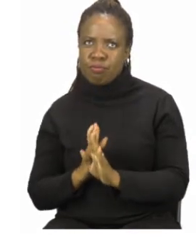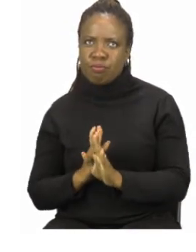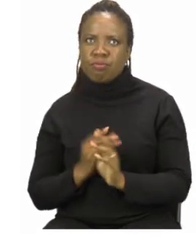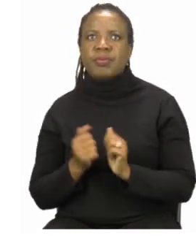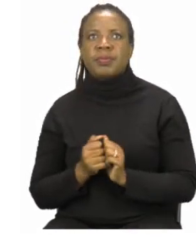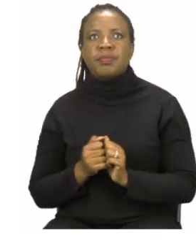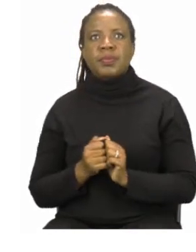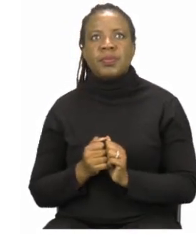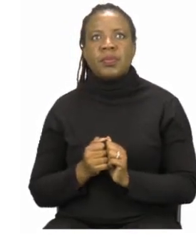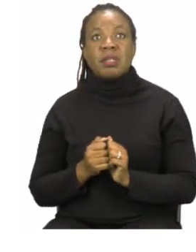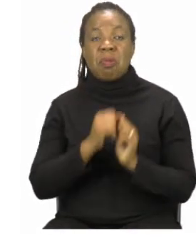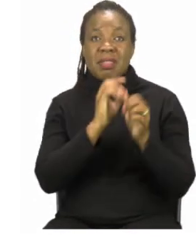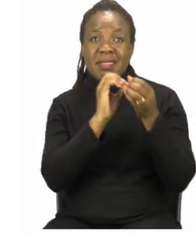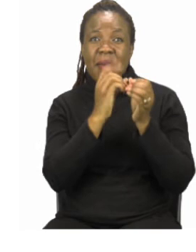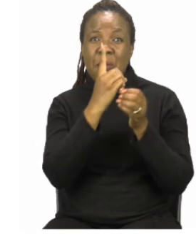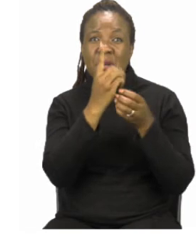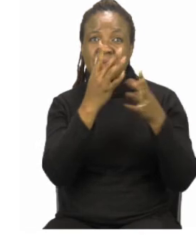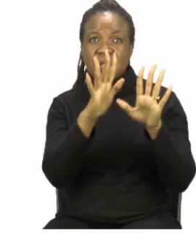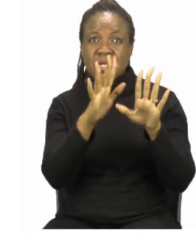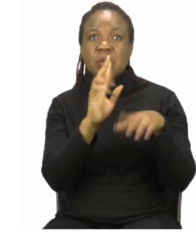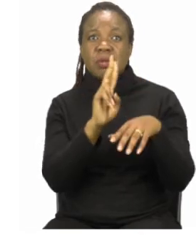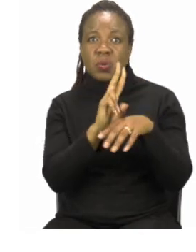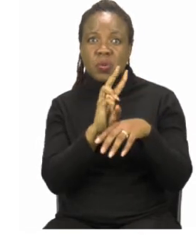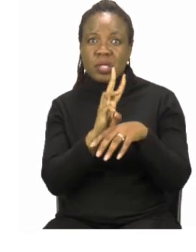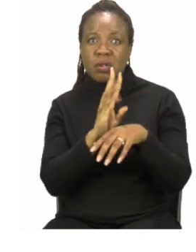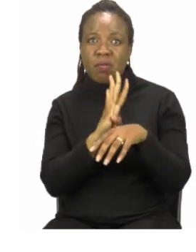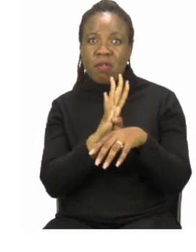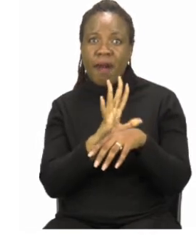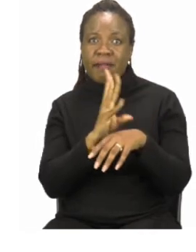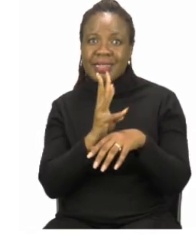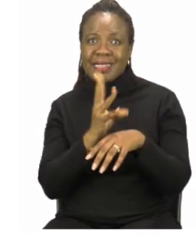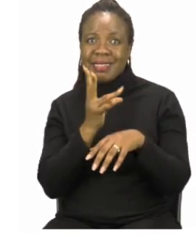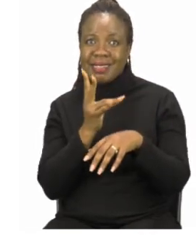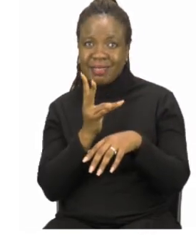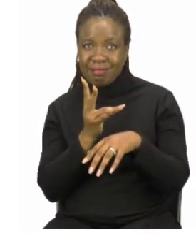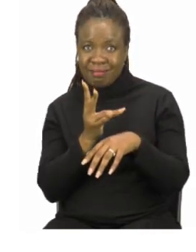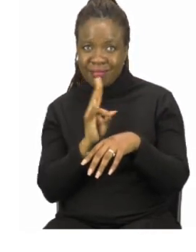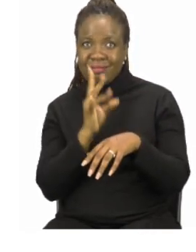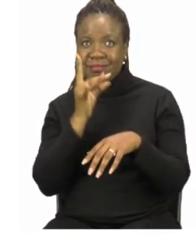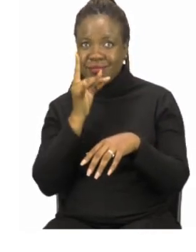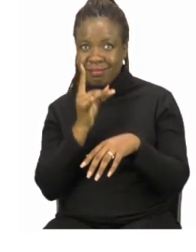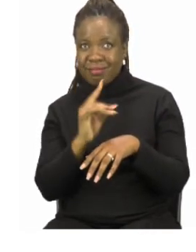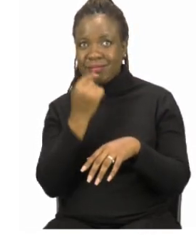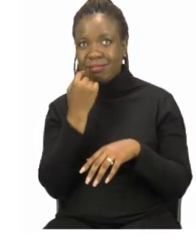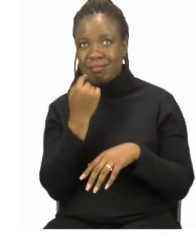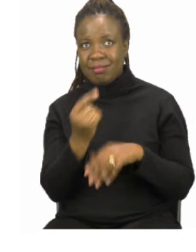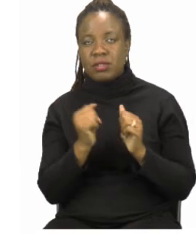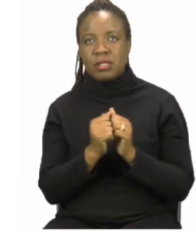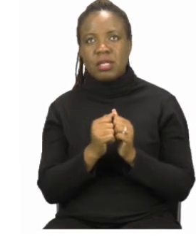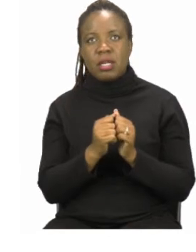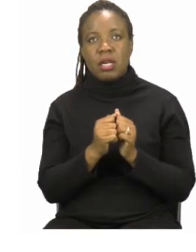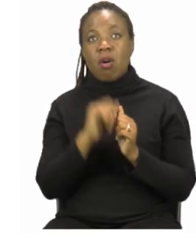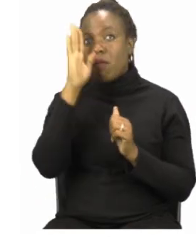7 sentences that you need to put. And don't forget your capital letter and your full stop